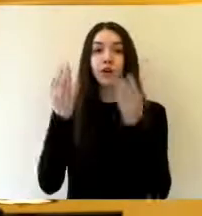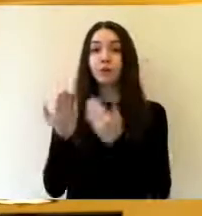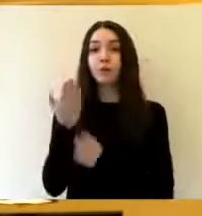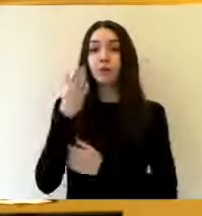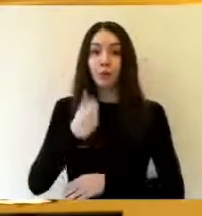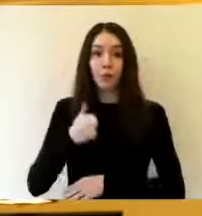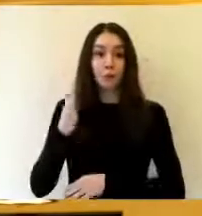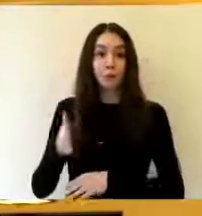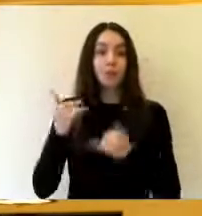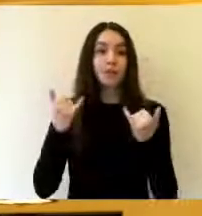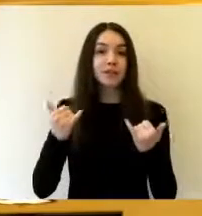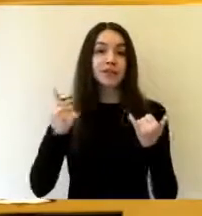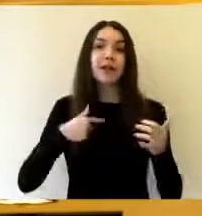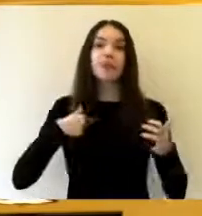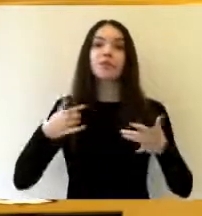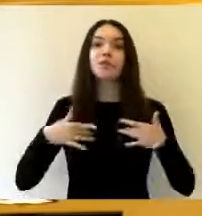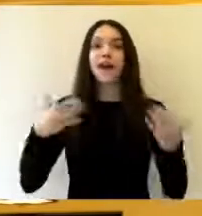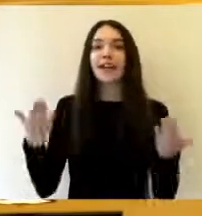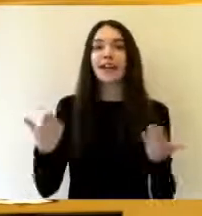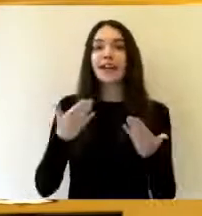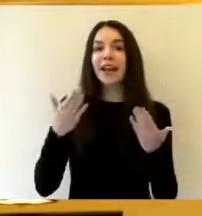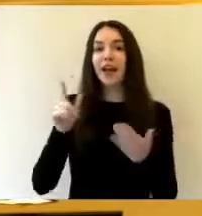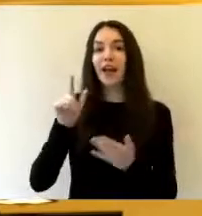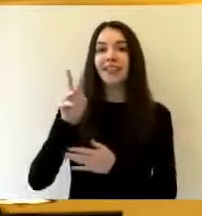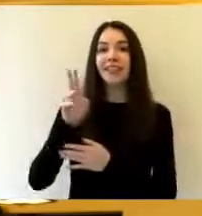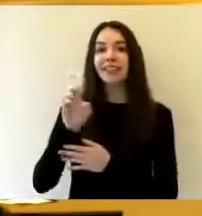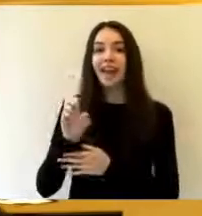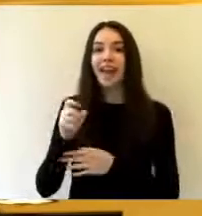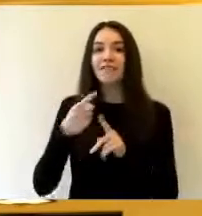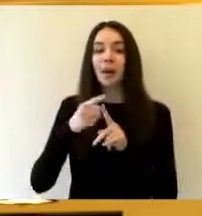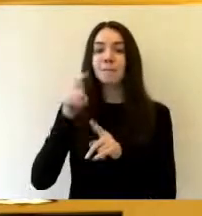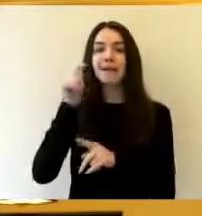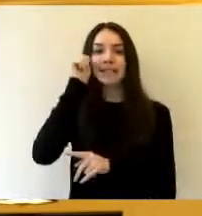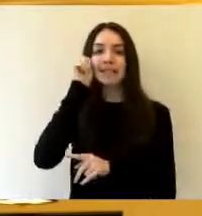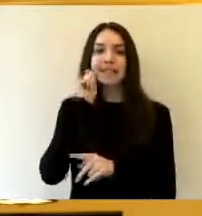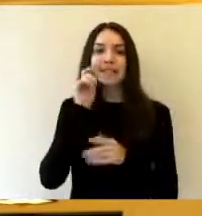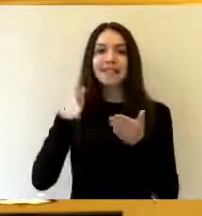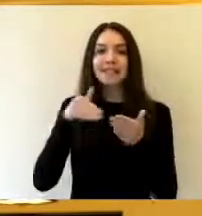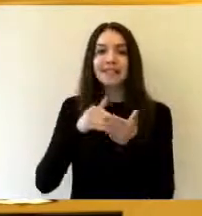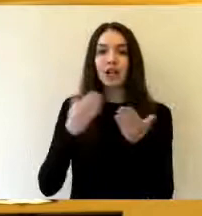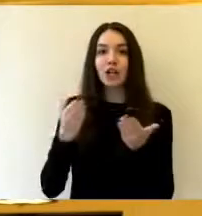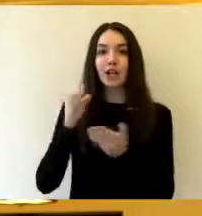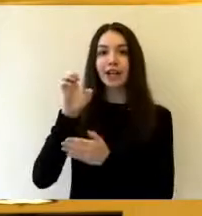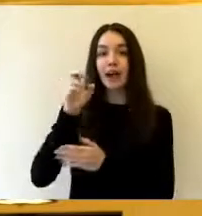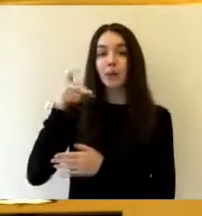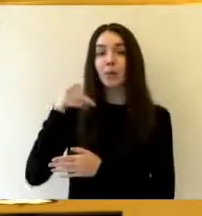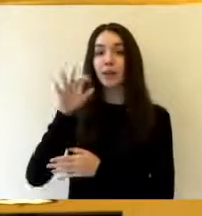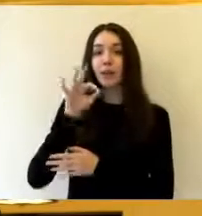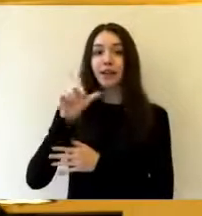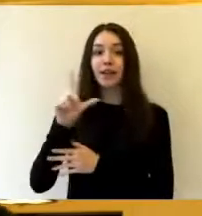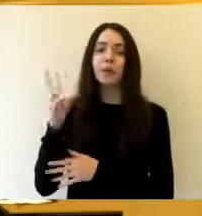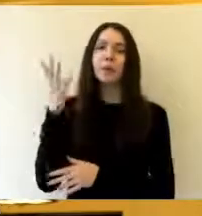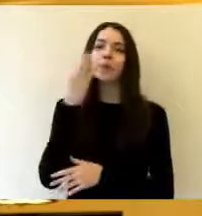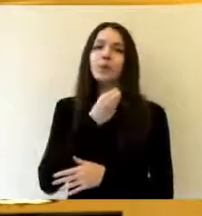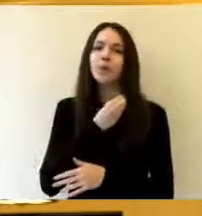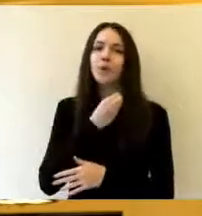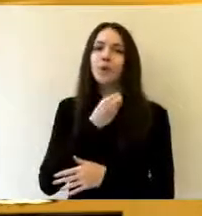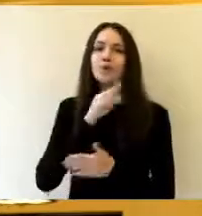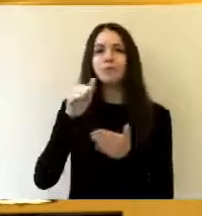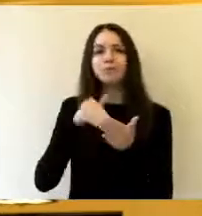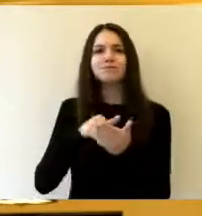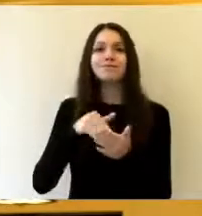so excited to be coming to you live this morning from the Teen Center at the Enoch Pratt Free Library in beautiful downtown